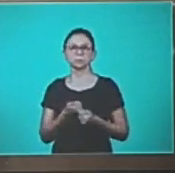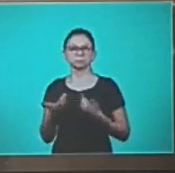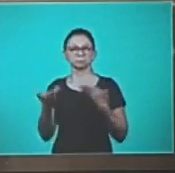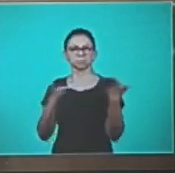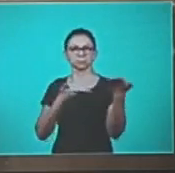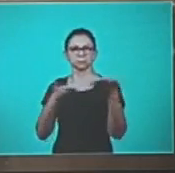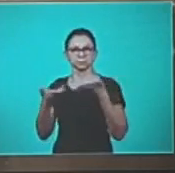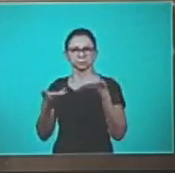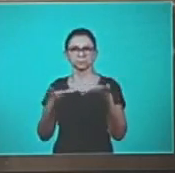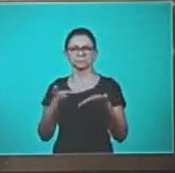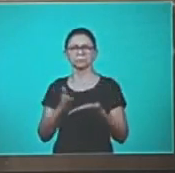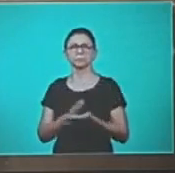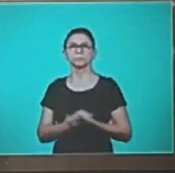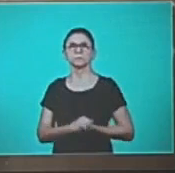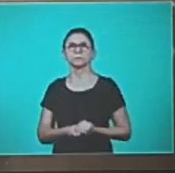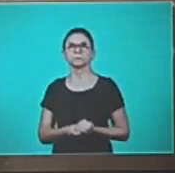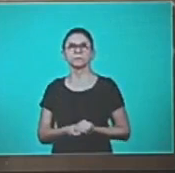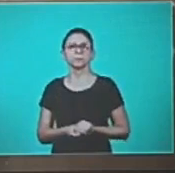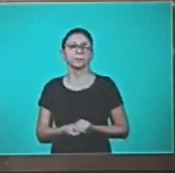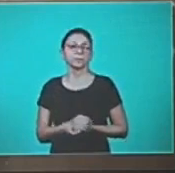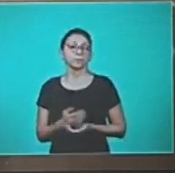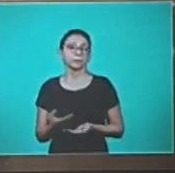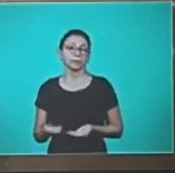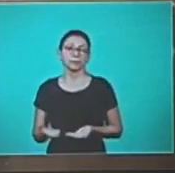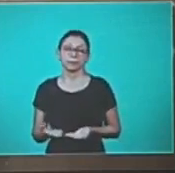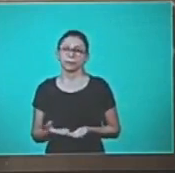at the end of the day,